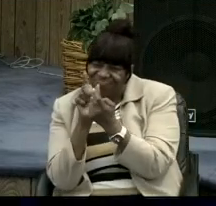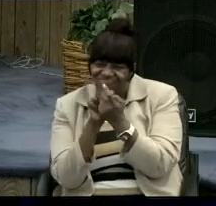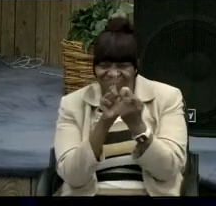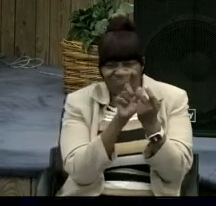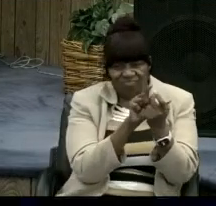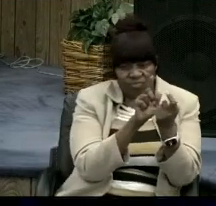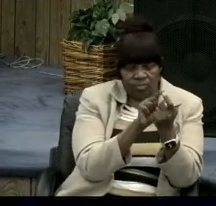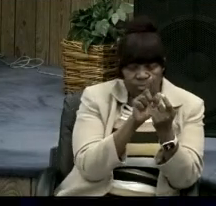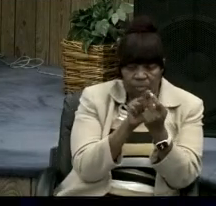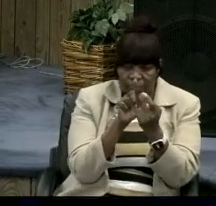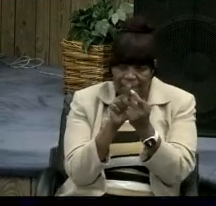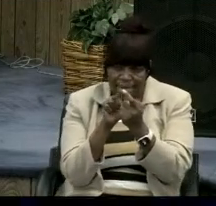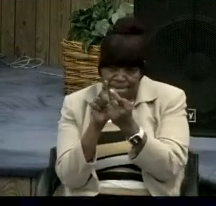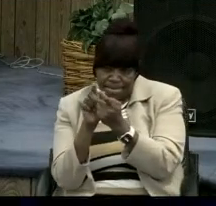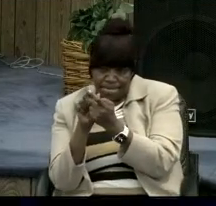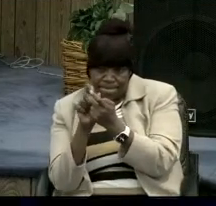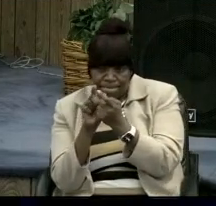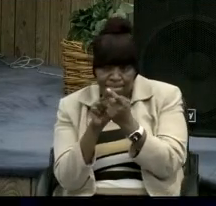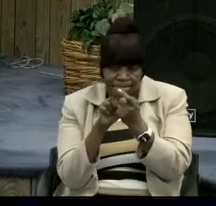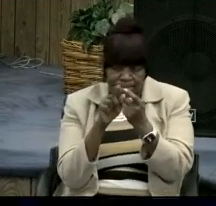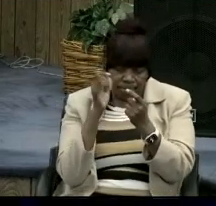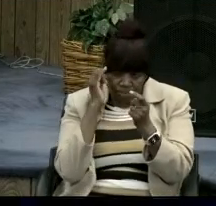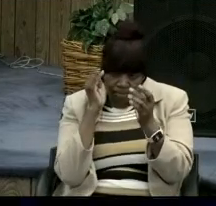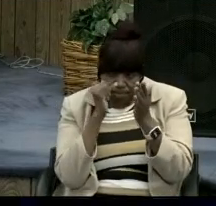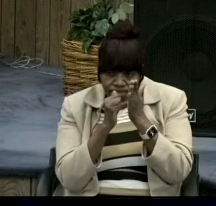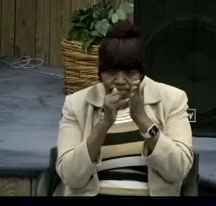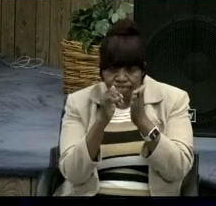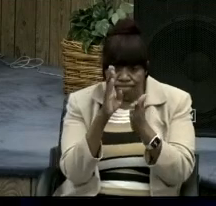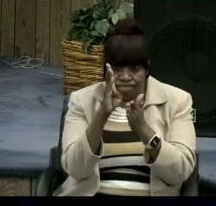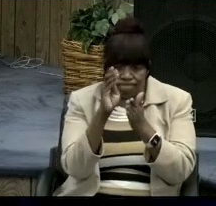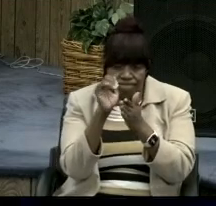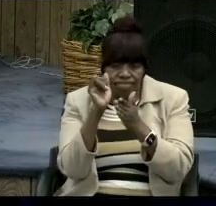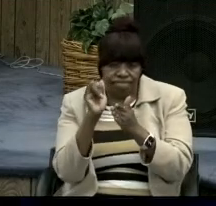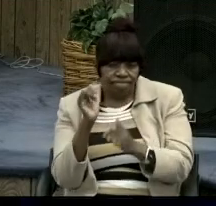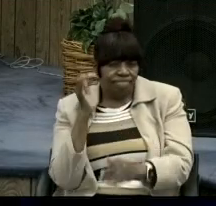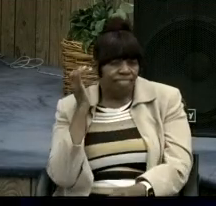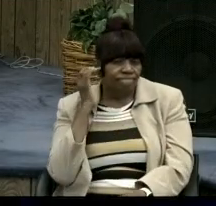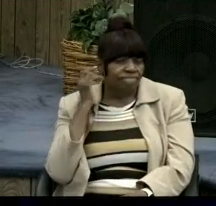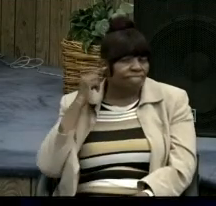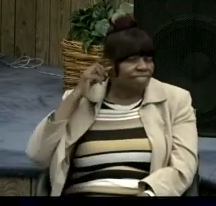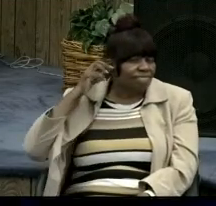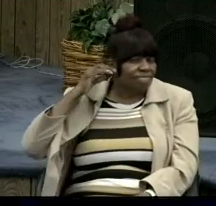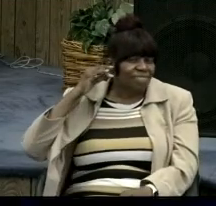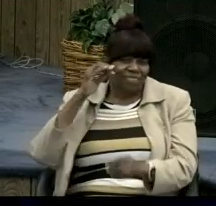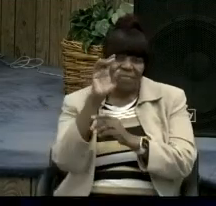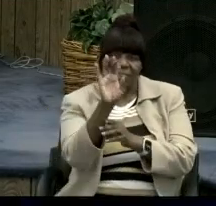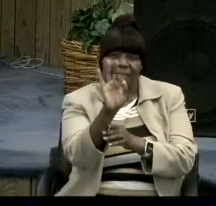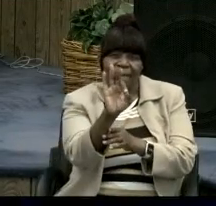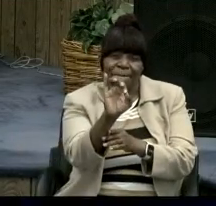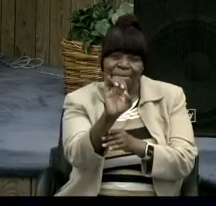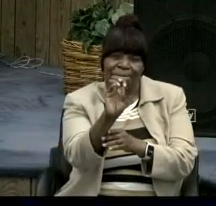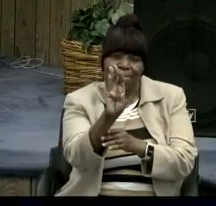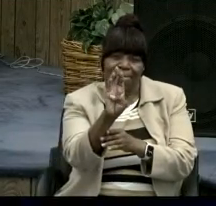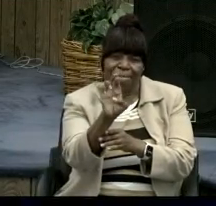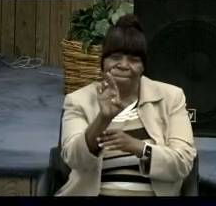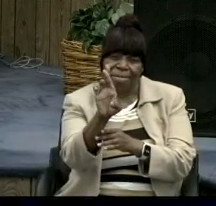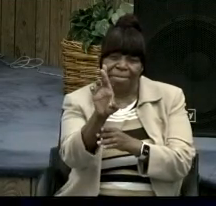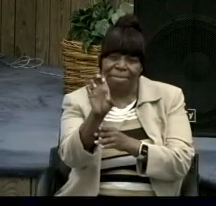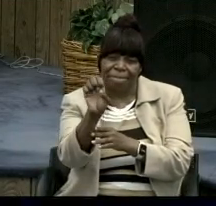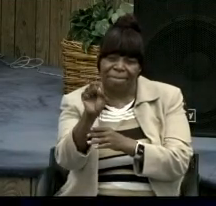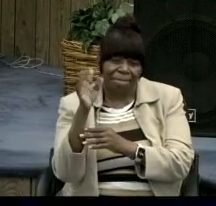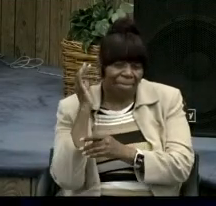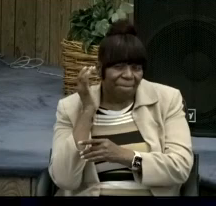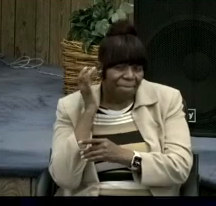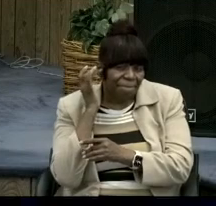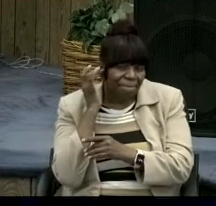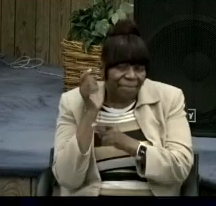tap. And that Morse code is identified by a field of fibers inside your ear that